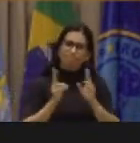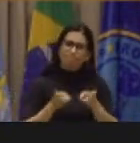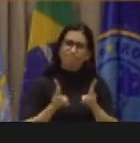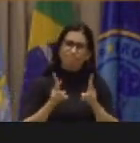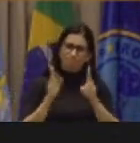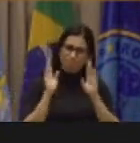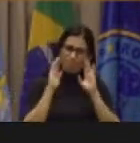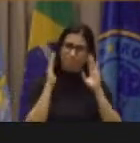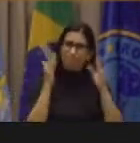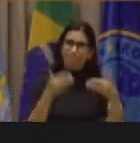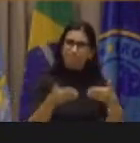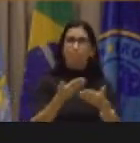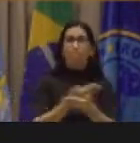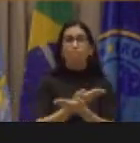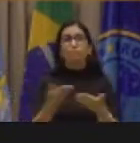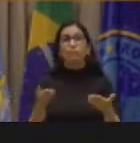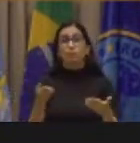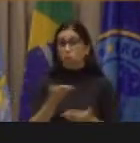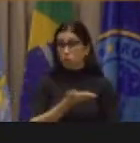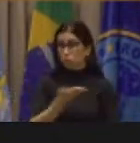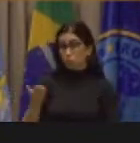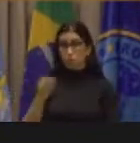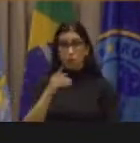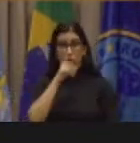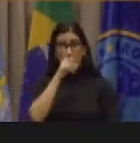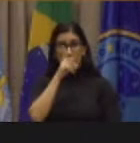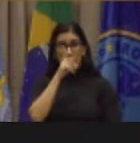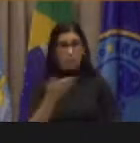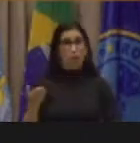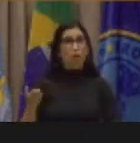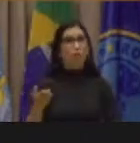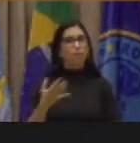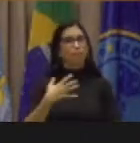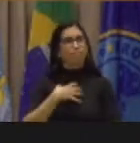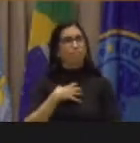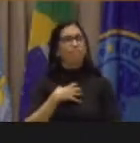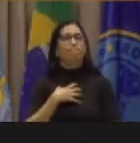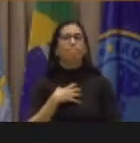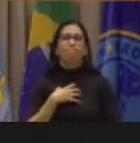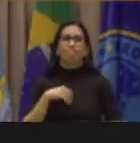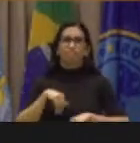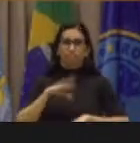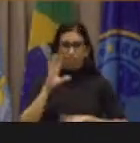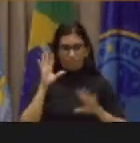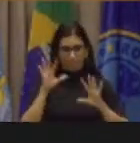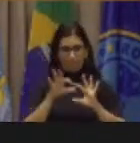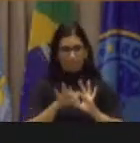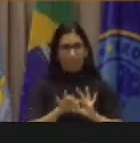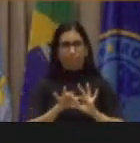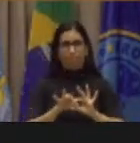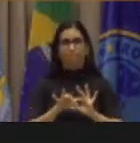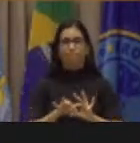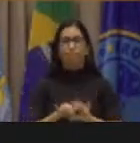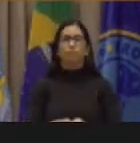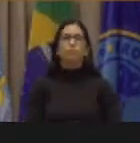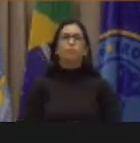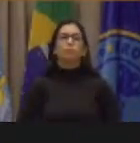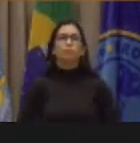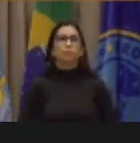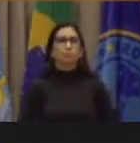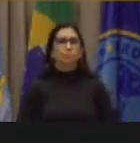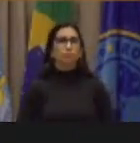the same purpose. And the hospital was